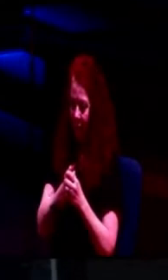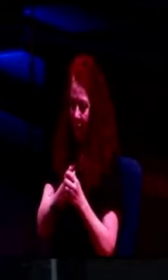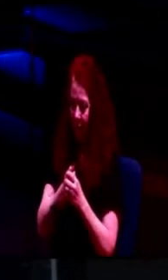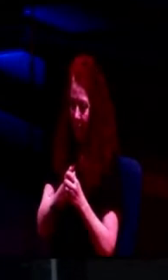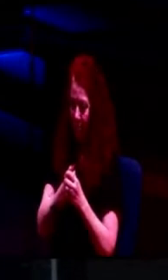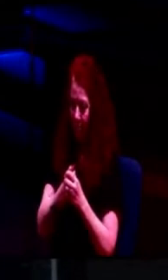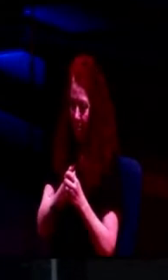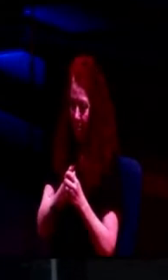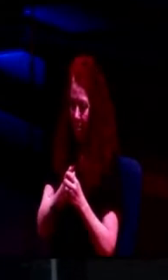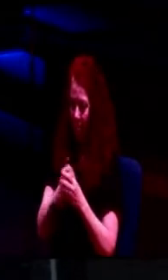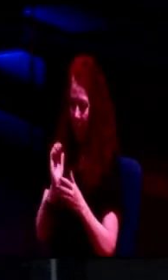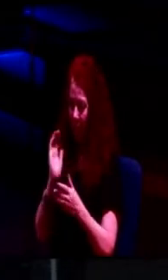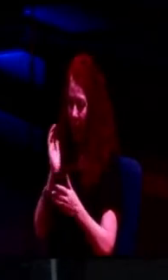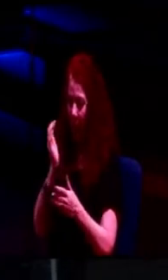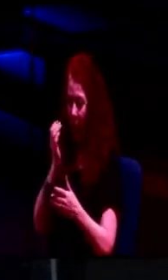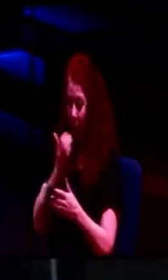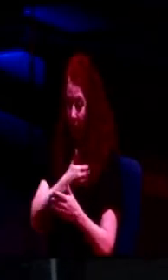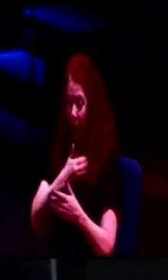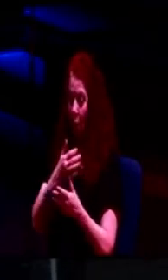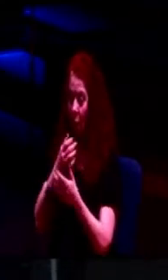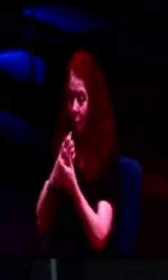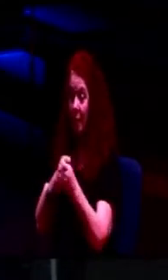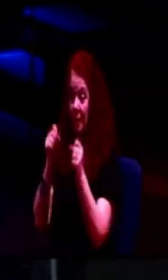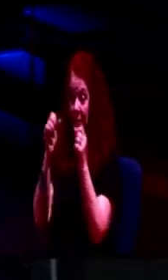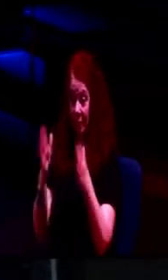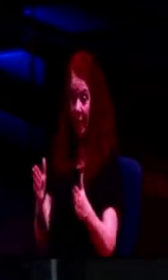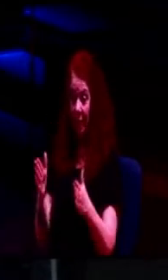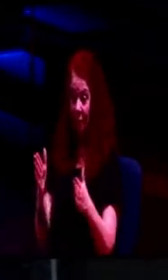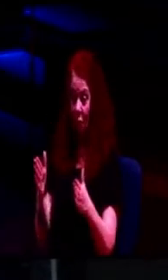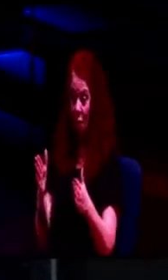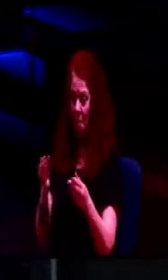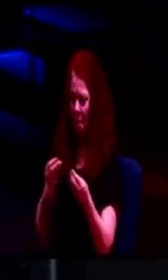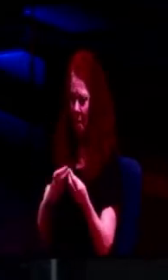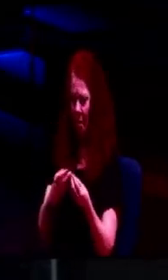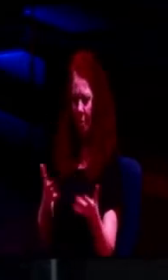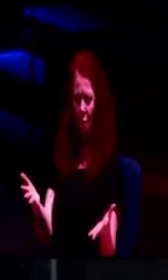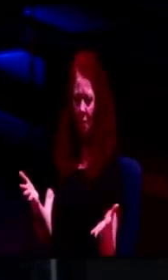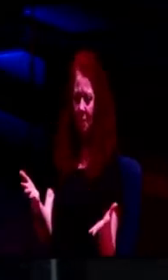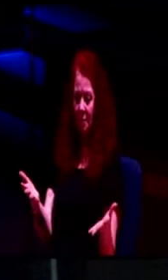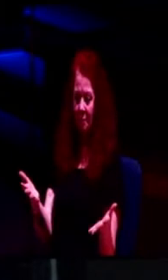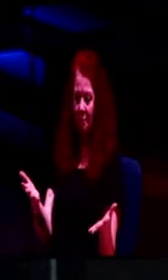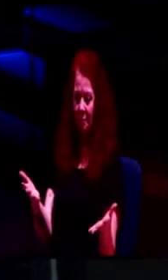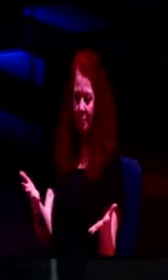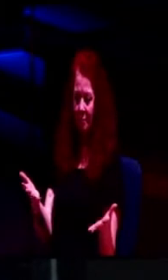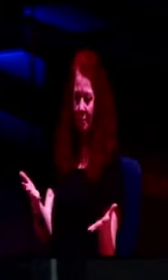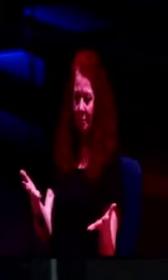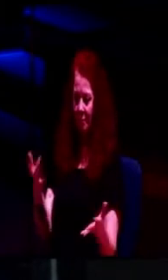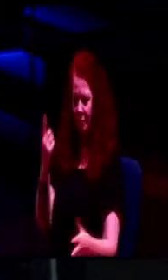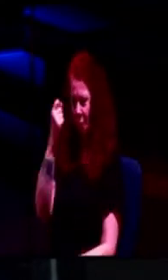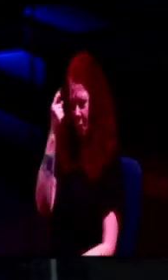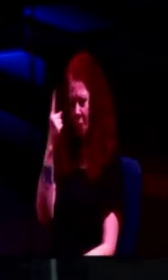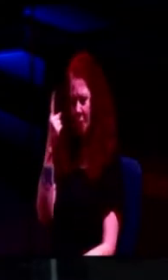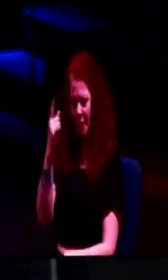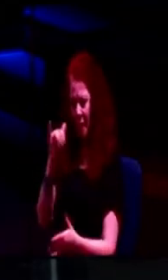our Savior lost. Do you realize that?